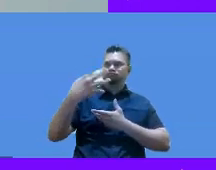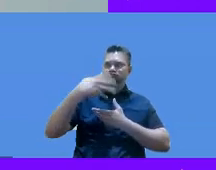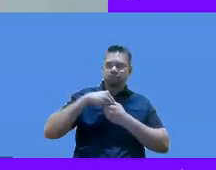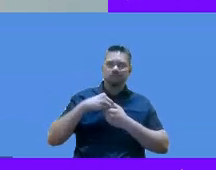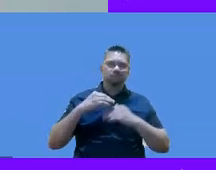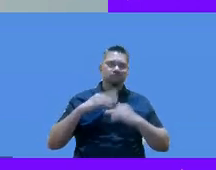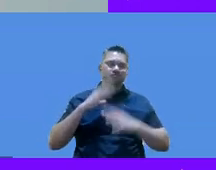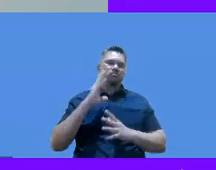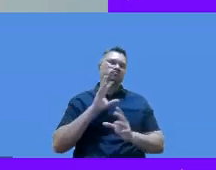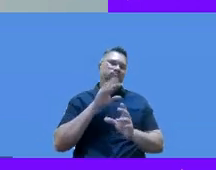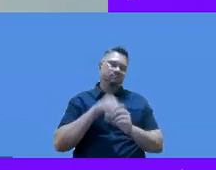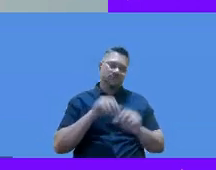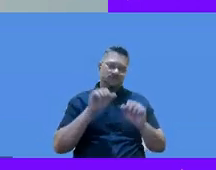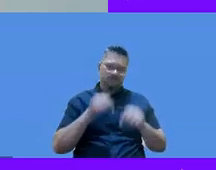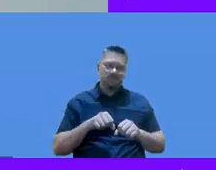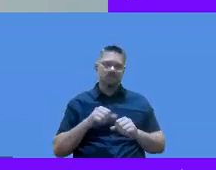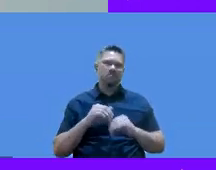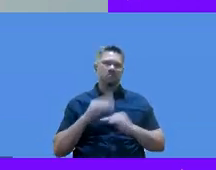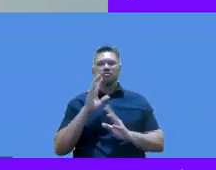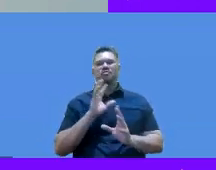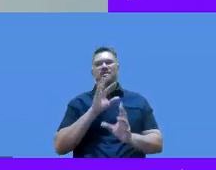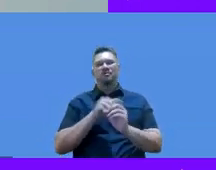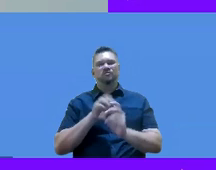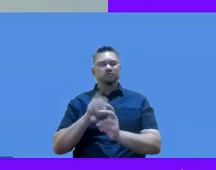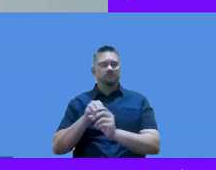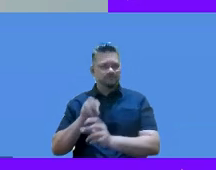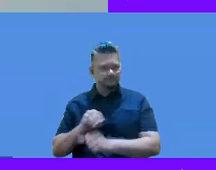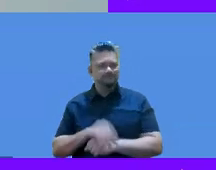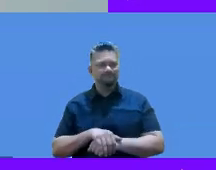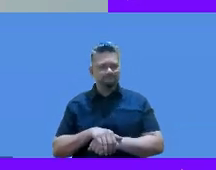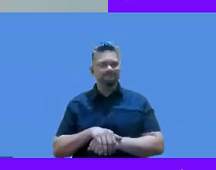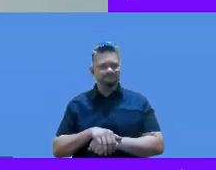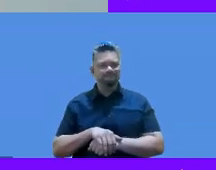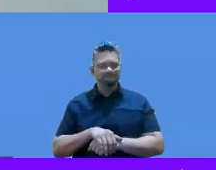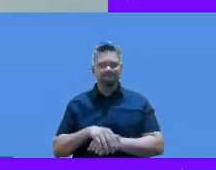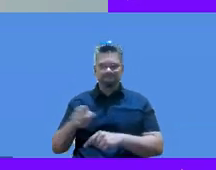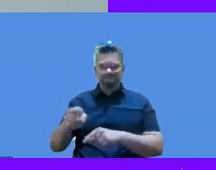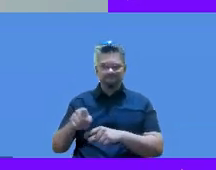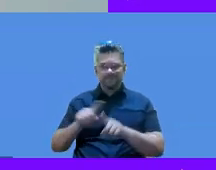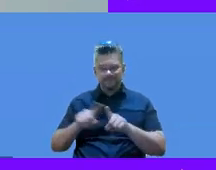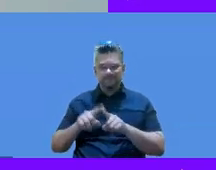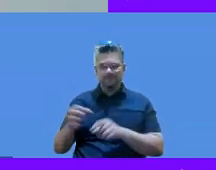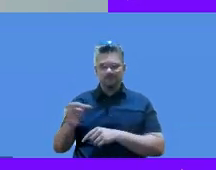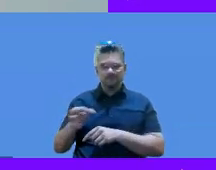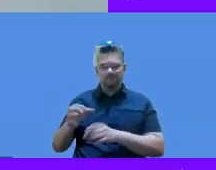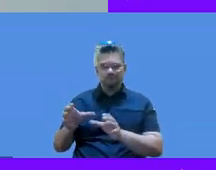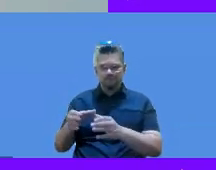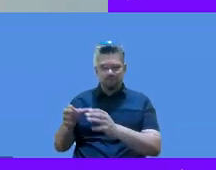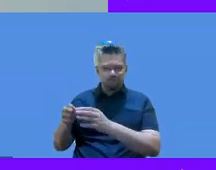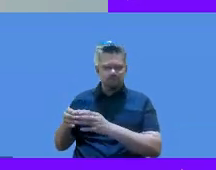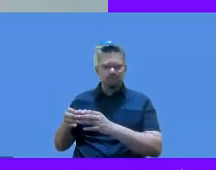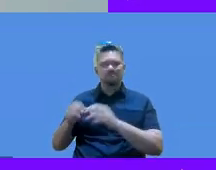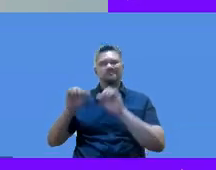possible. This will ensure that these groups have the opportunity to speak out, share their stories and perspectives, and promote their leadership